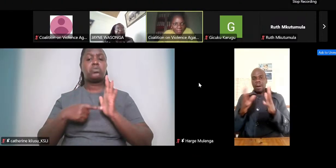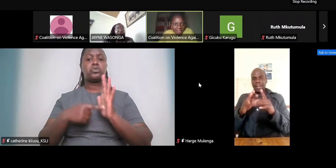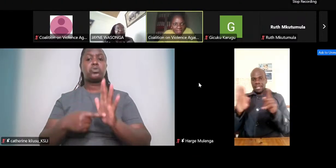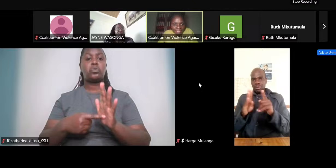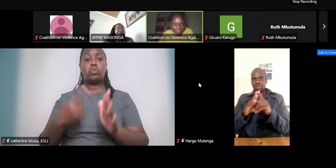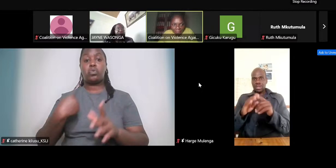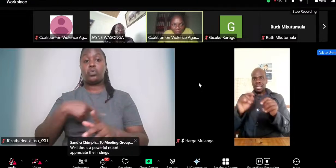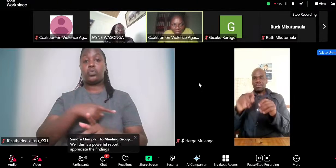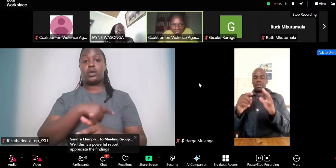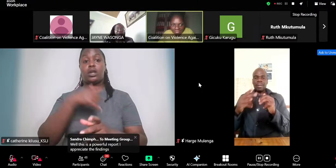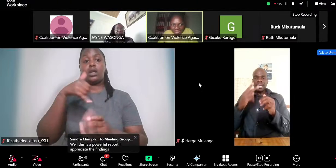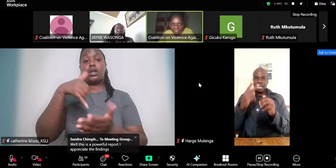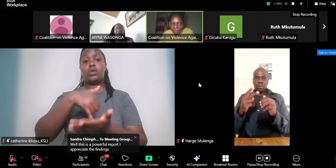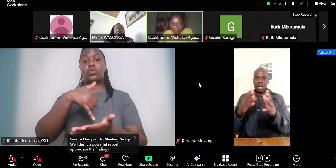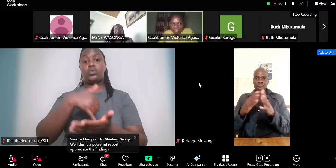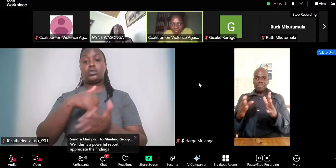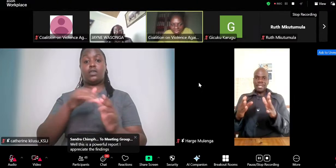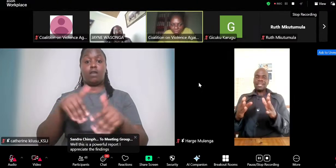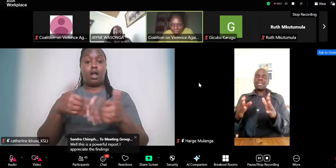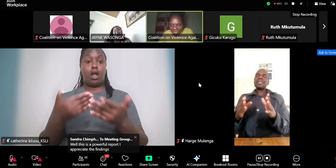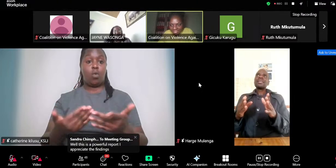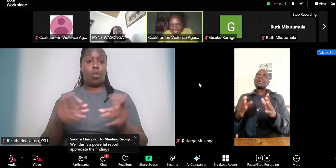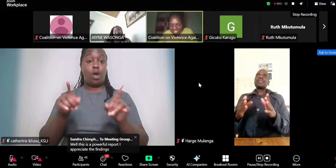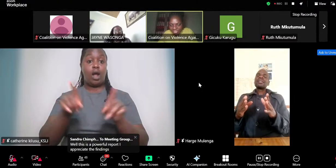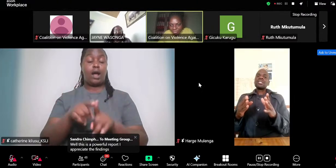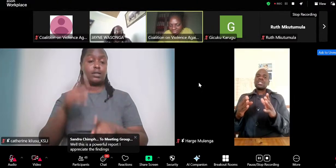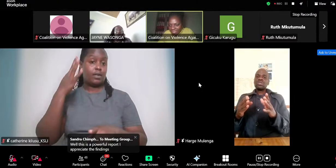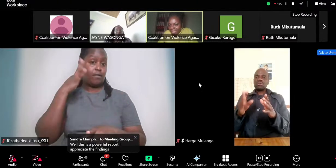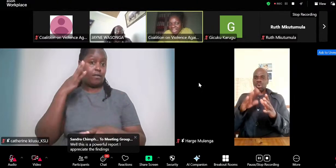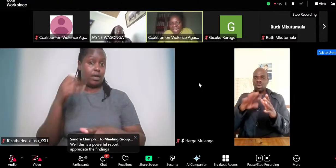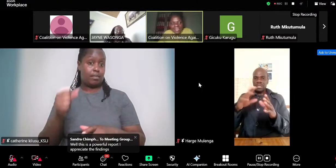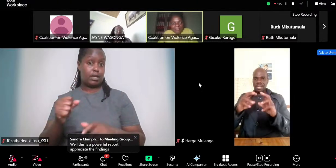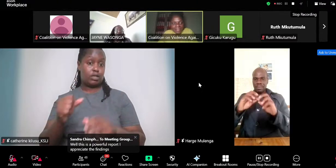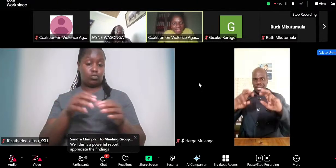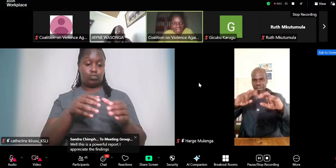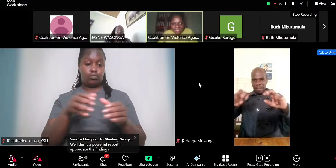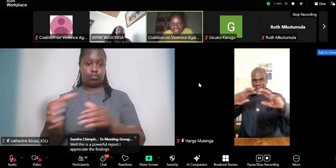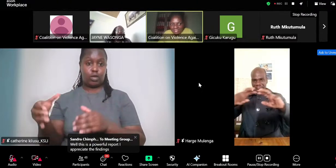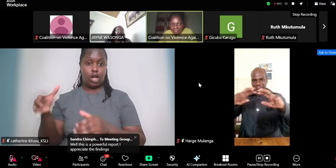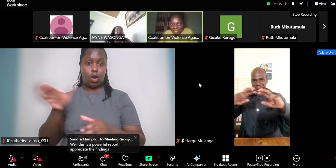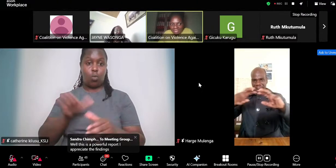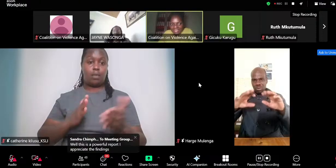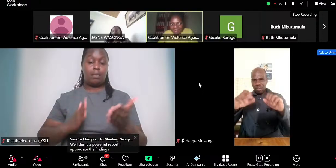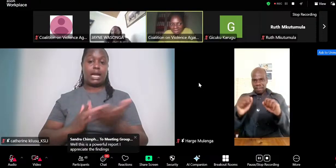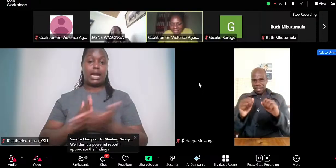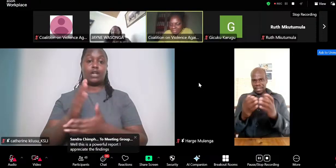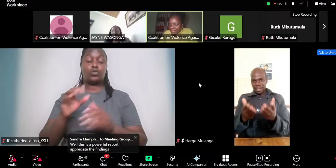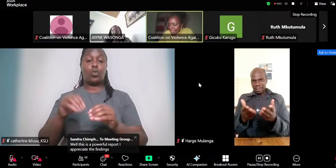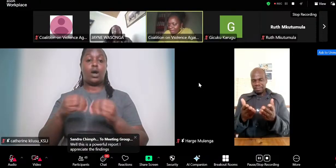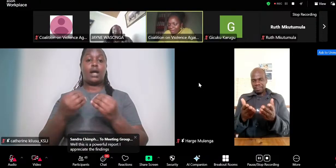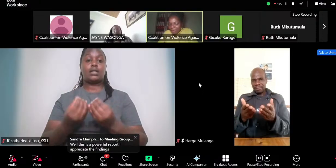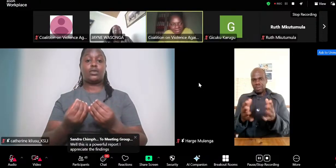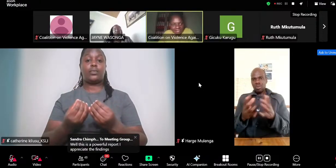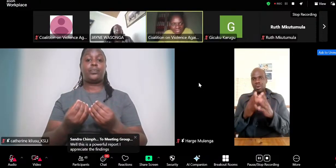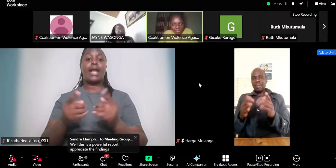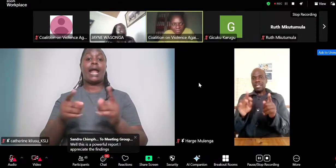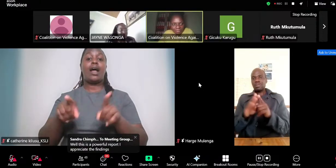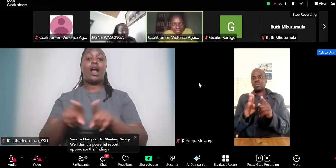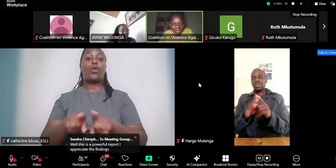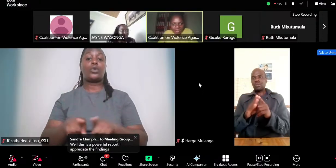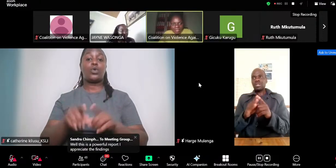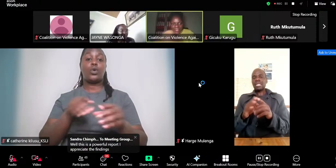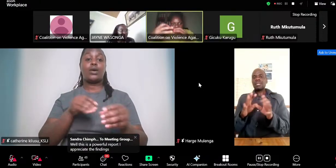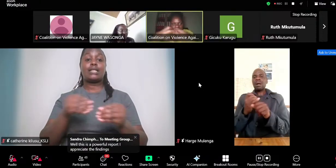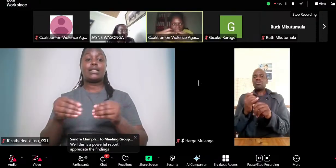as feminist movements, as women's rights organizations, and even as disability rights